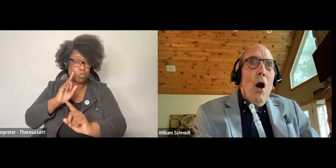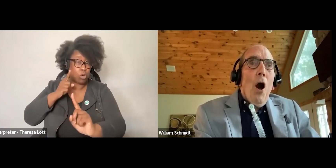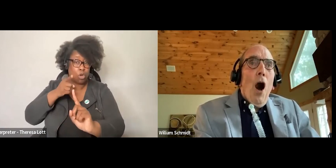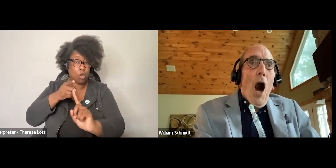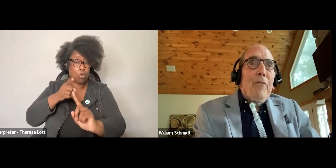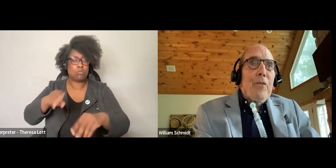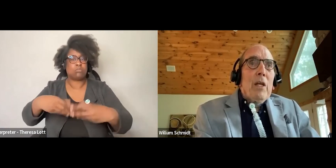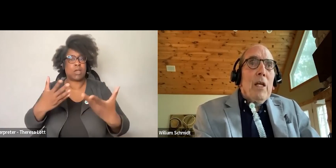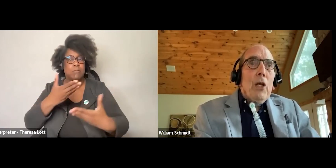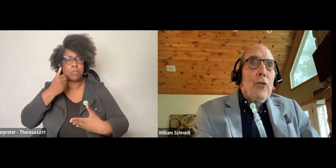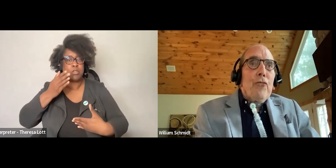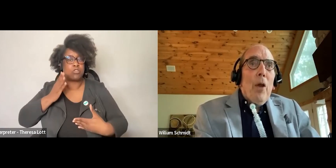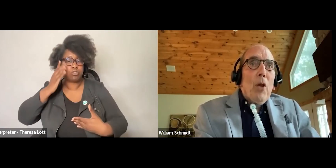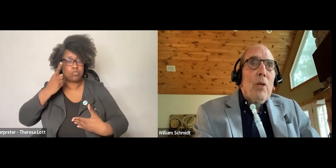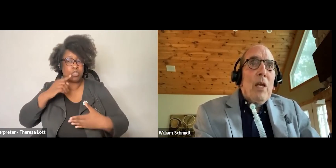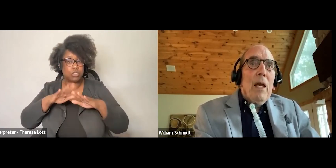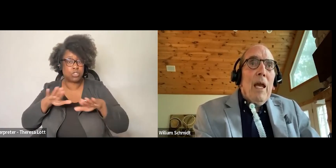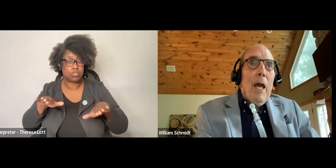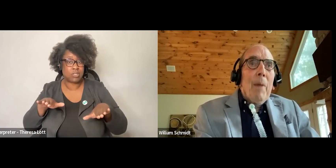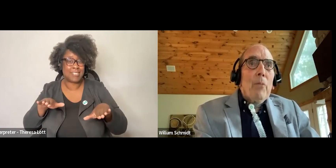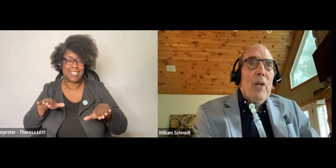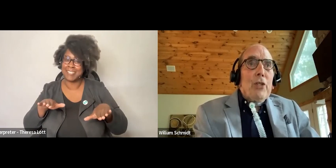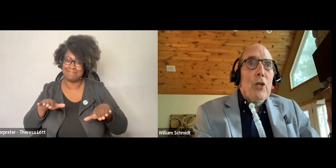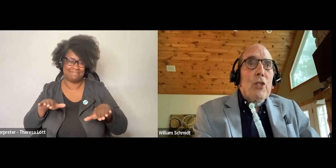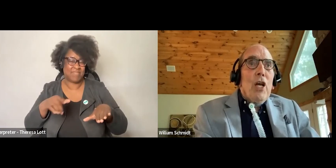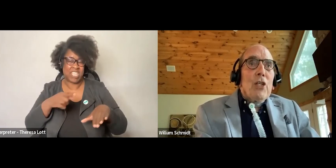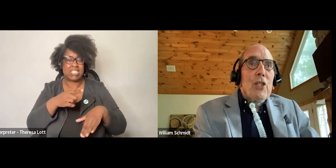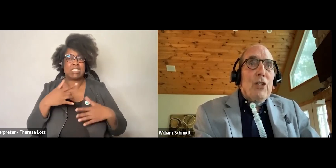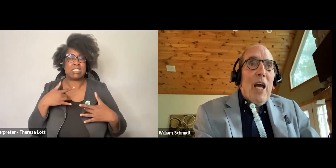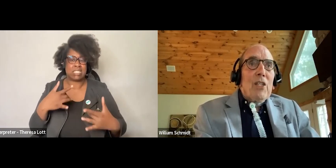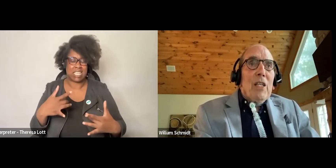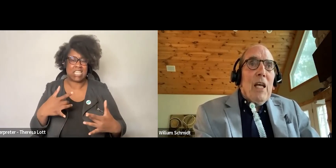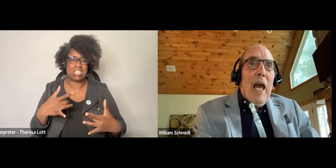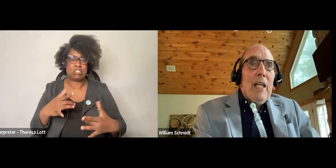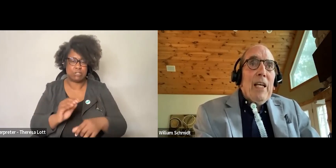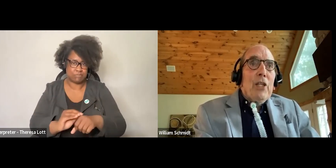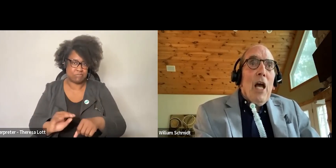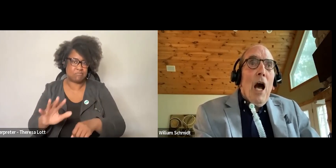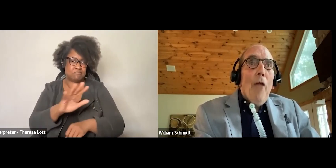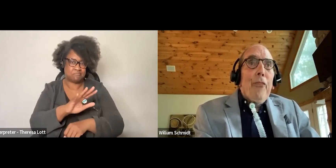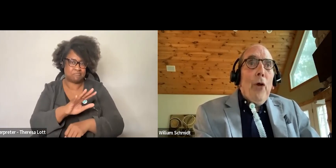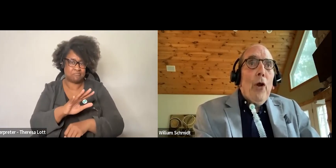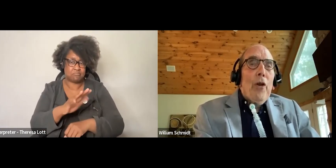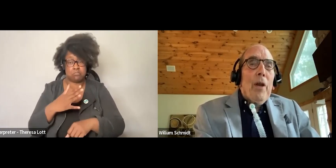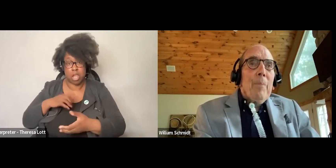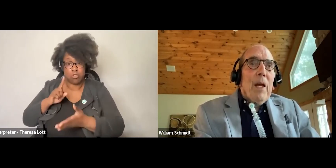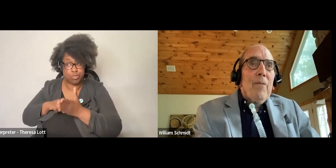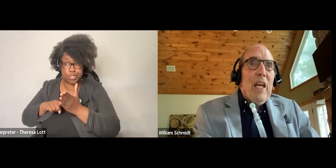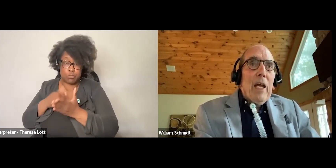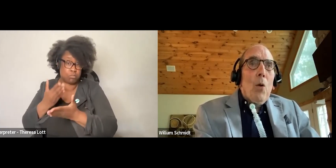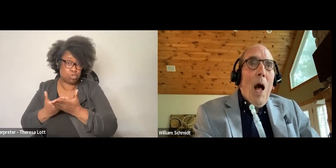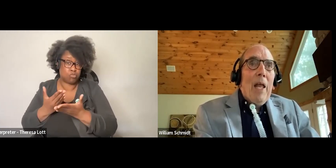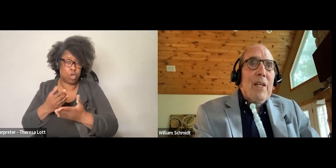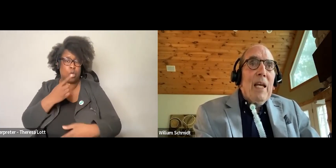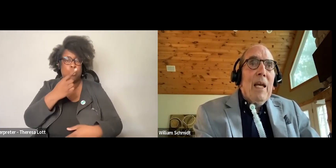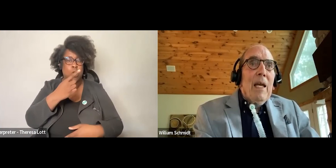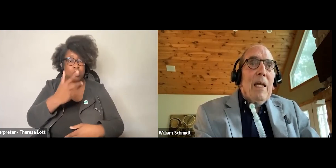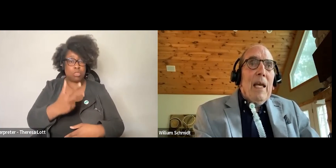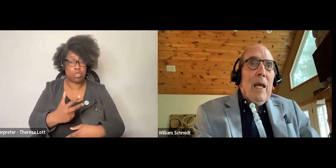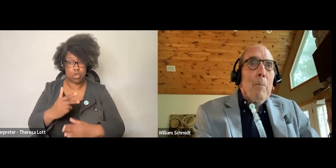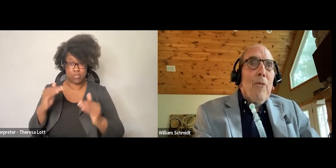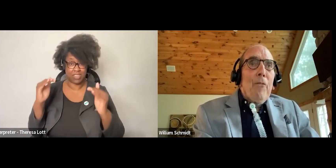future often contribute, and my research suggests at least a third of the